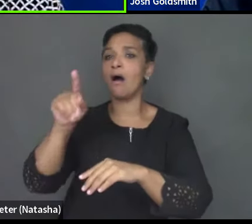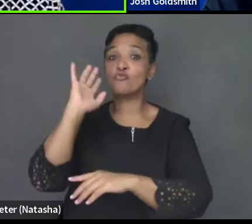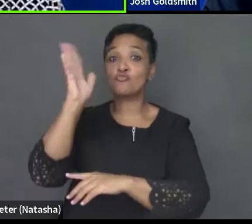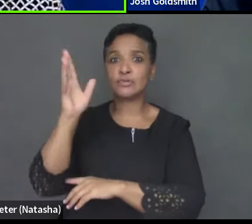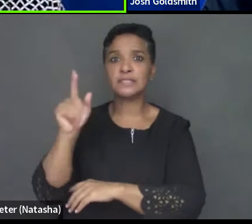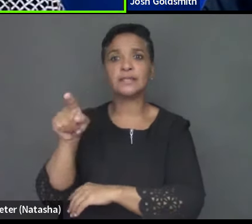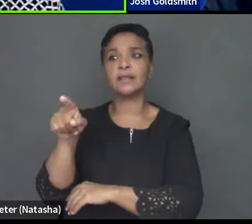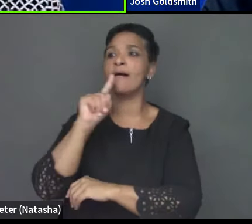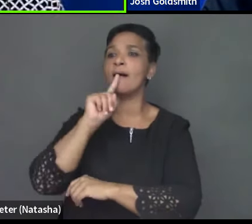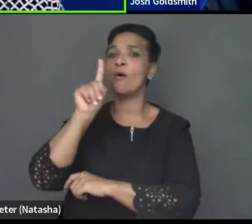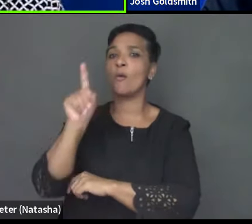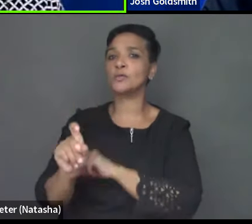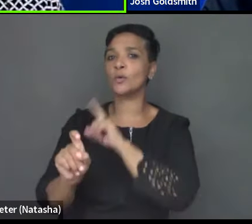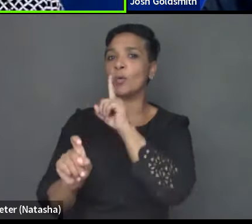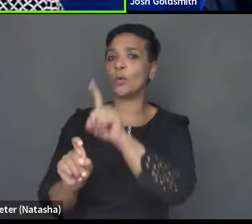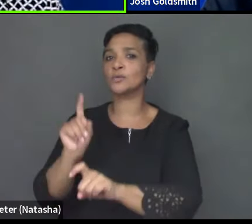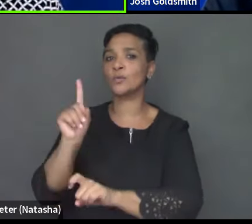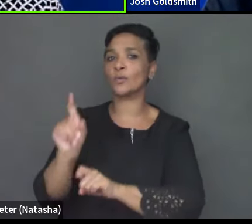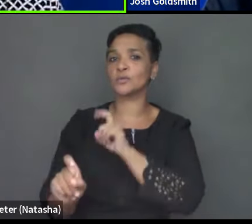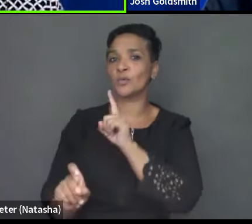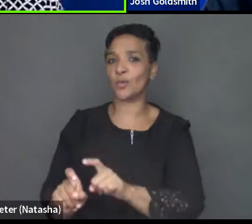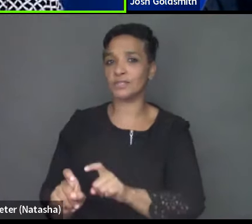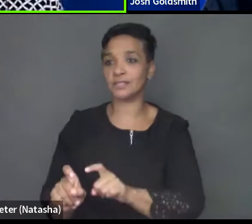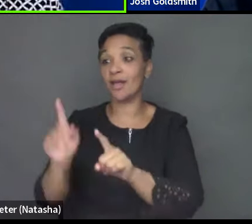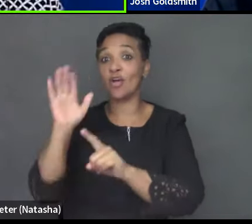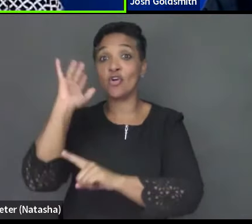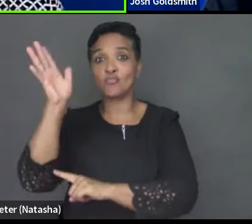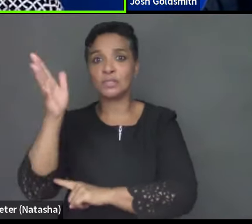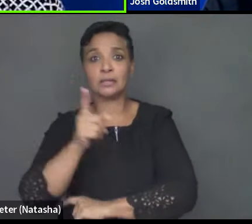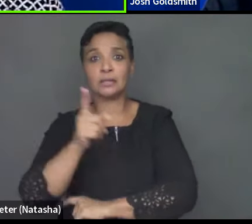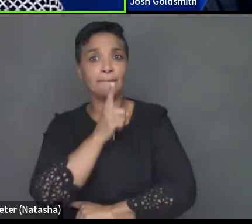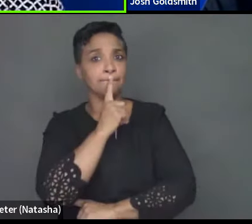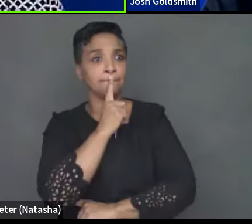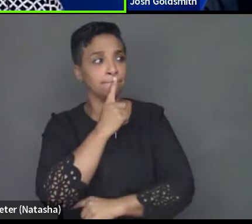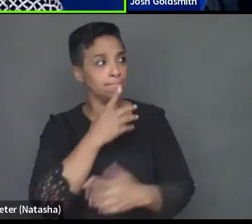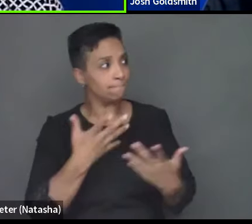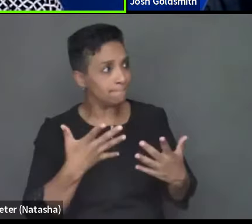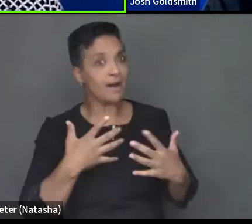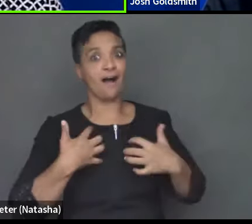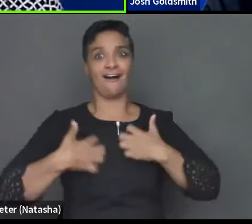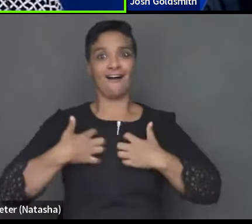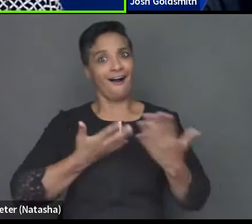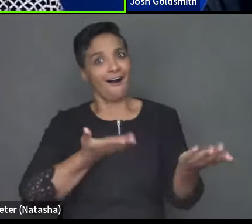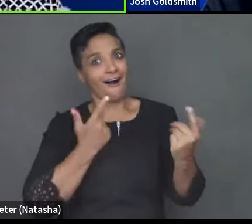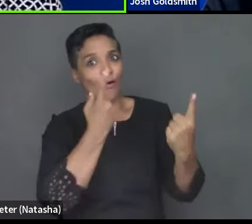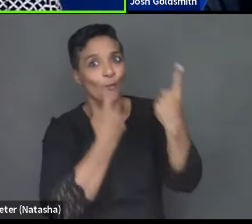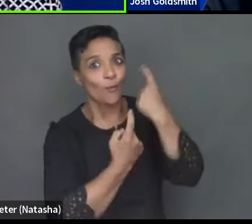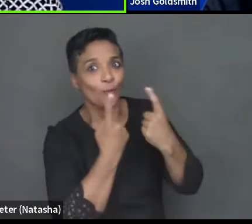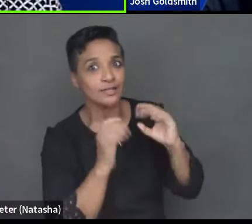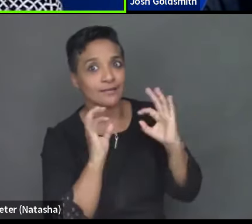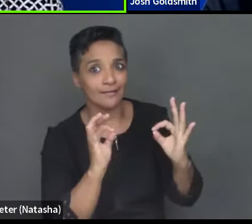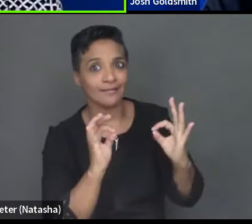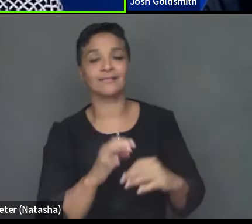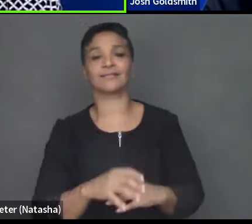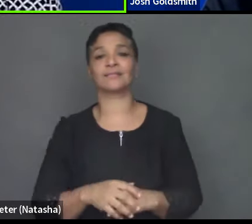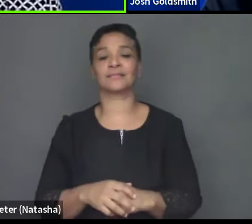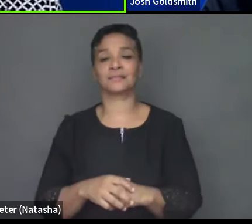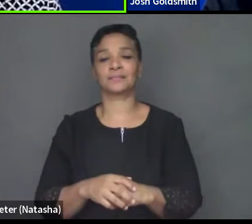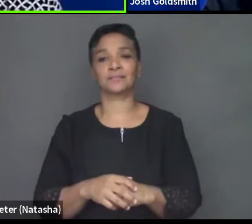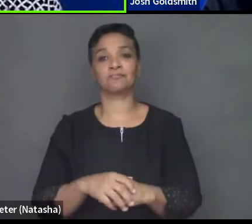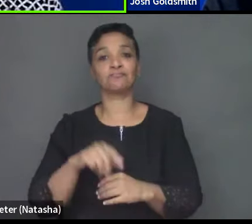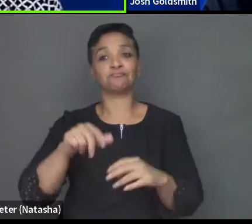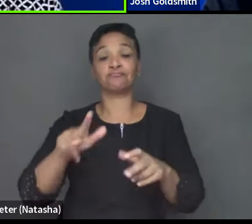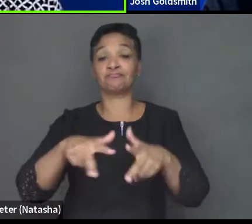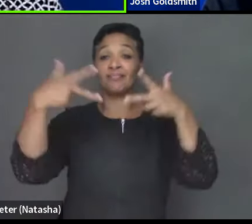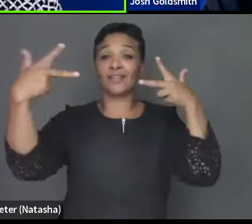community. The presenters are going to be delighted to hear from you. For presenters, this virtuality of